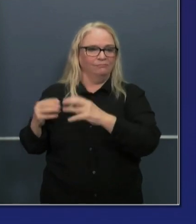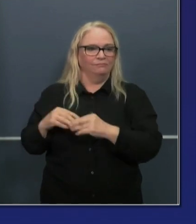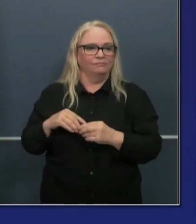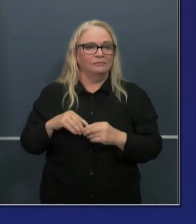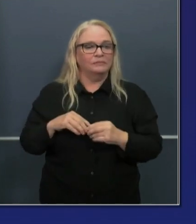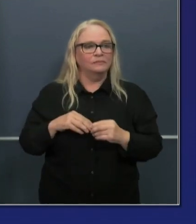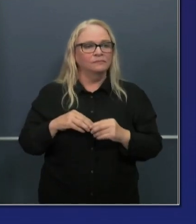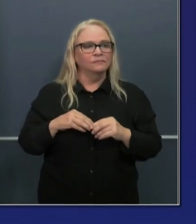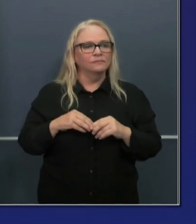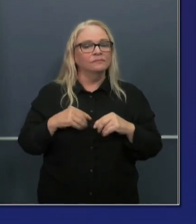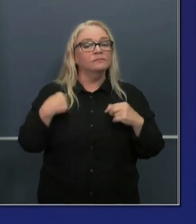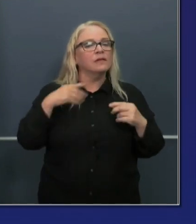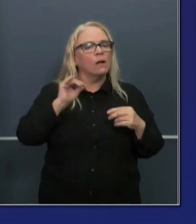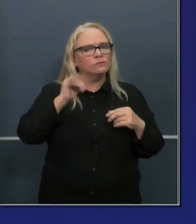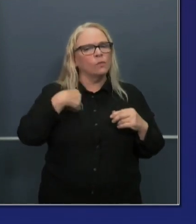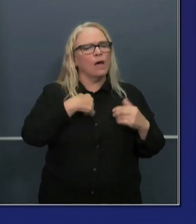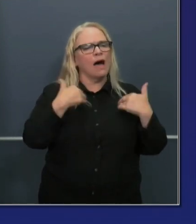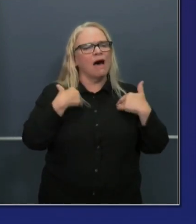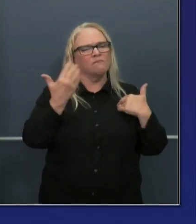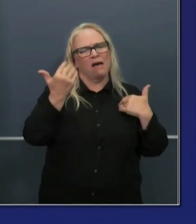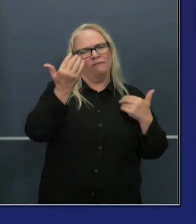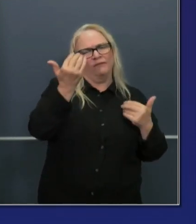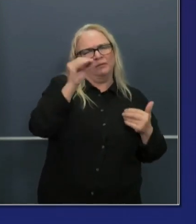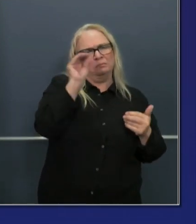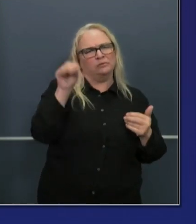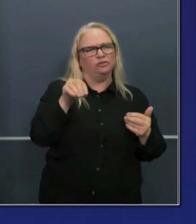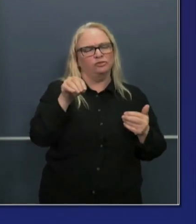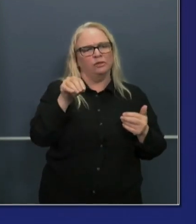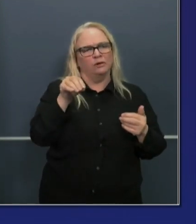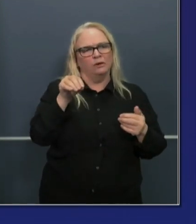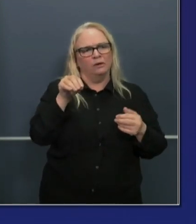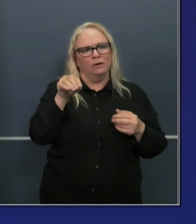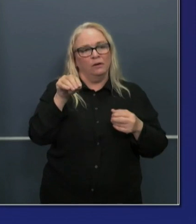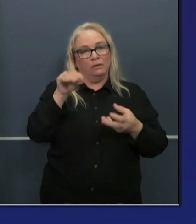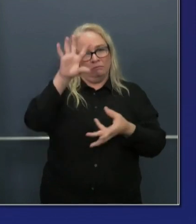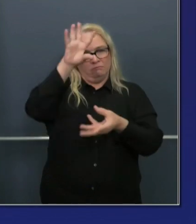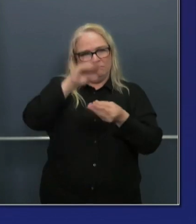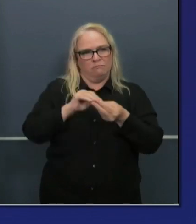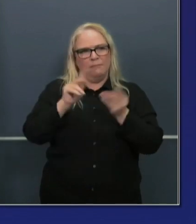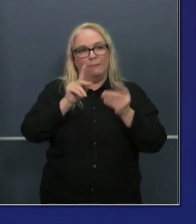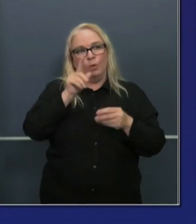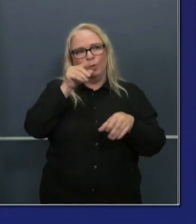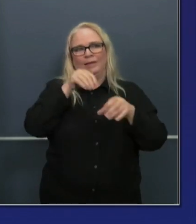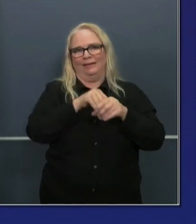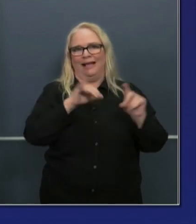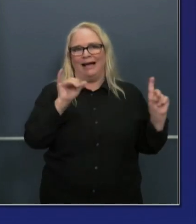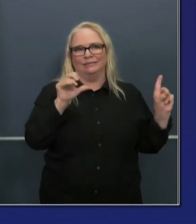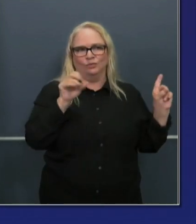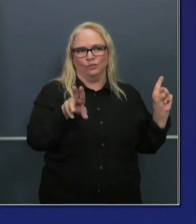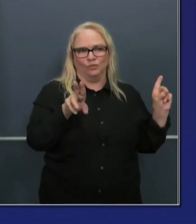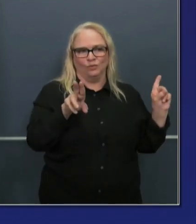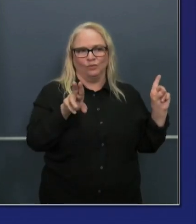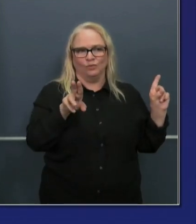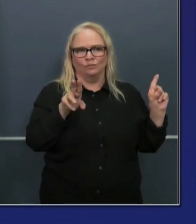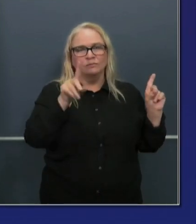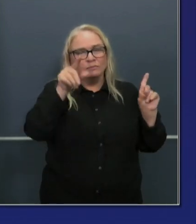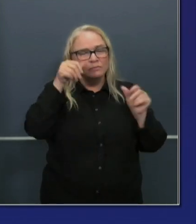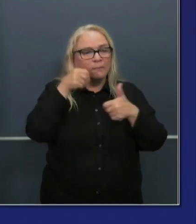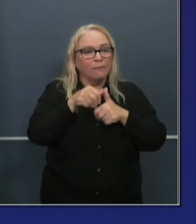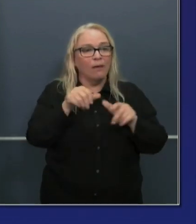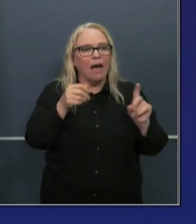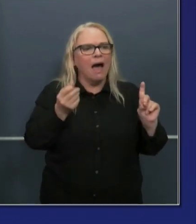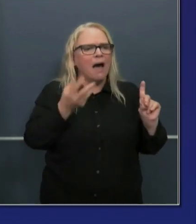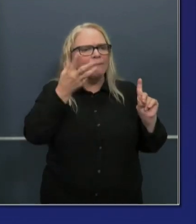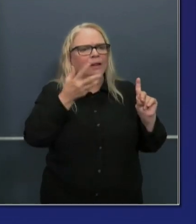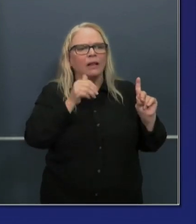1,617 represent roughly 15% of the total population. But remember, people are utilizing ICU beds